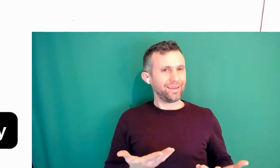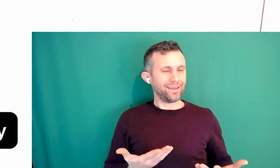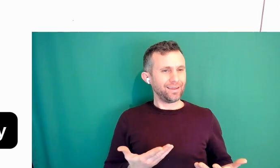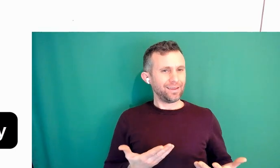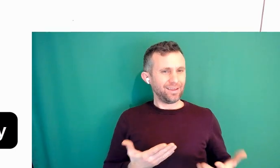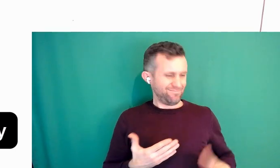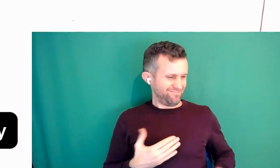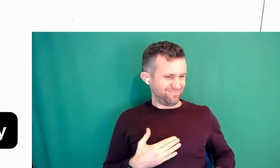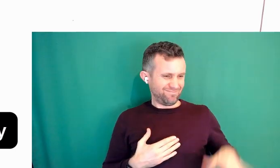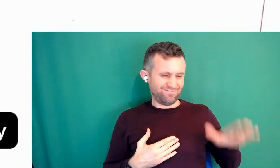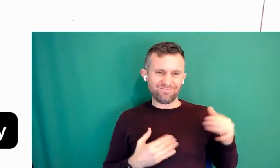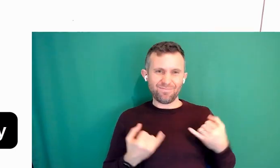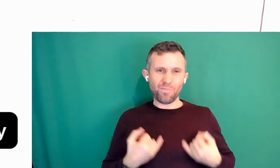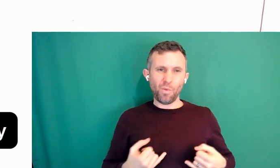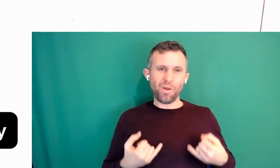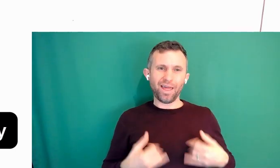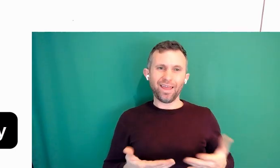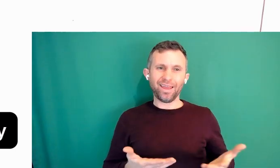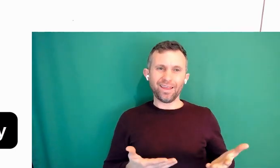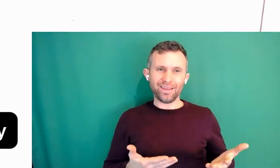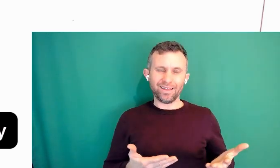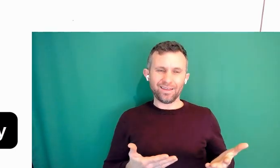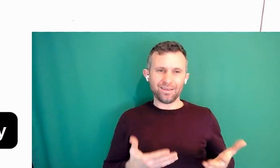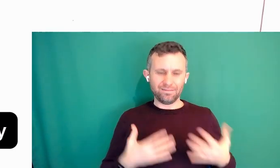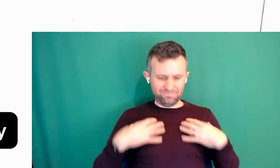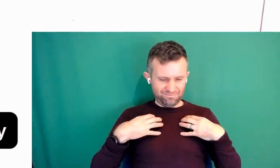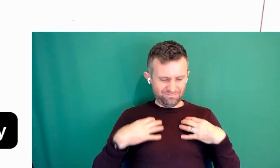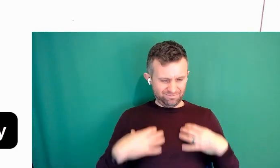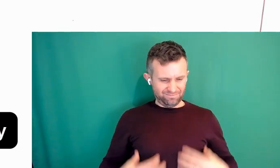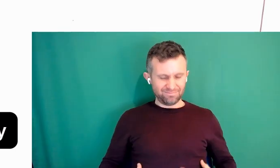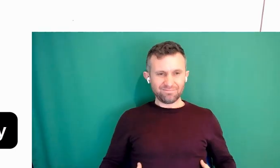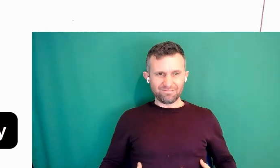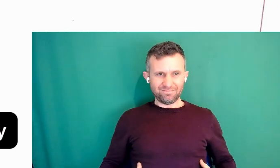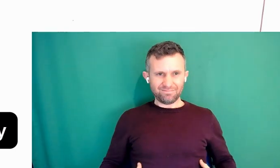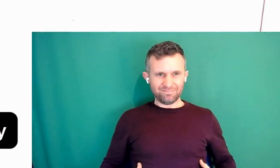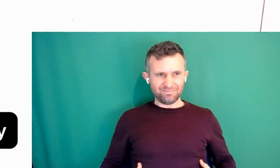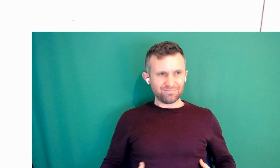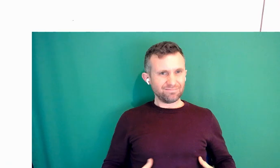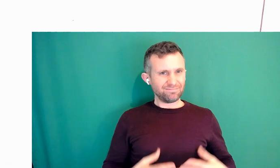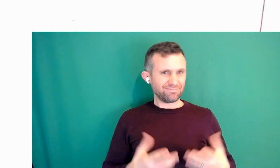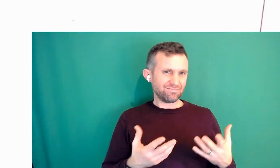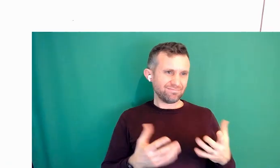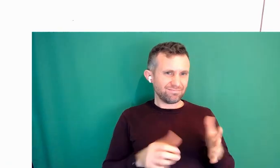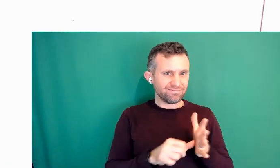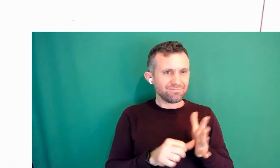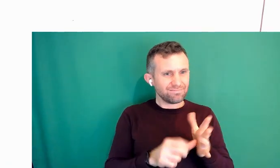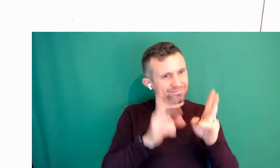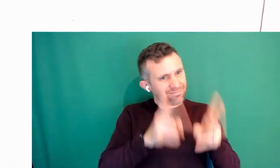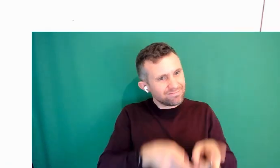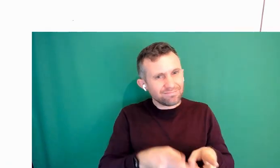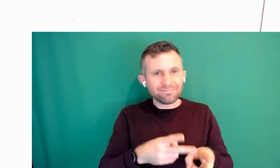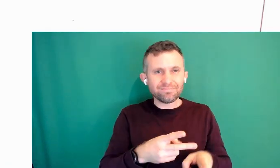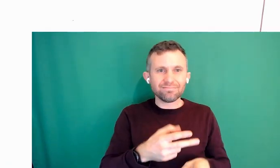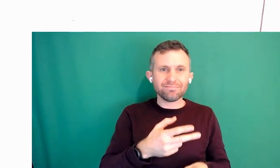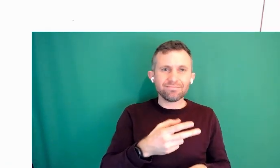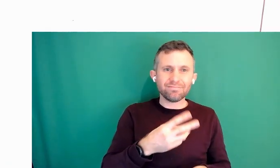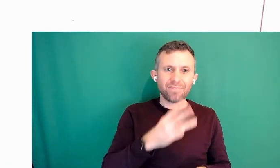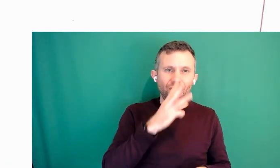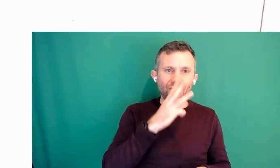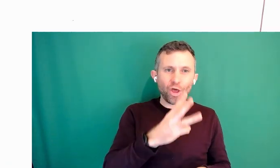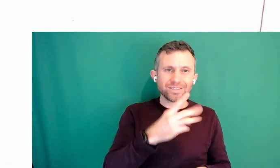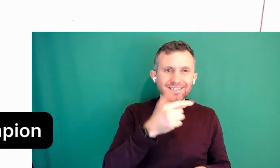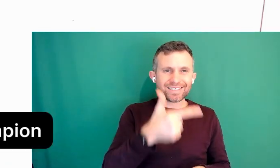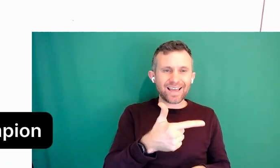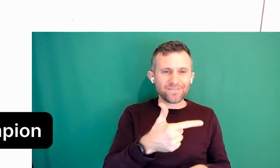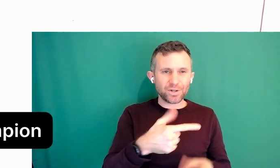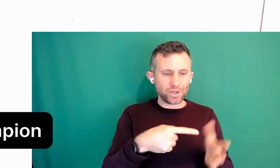Soane and Eliza didn't hear much from him until one day, on Soane's birthday, in fact,